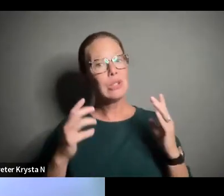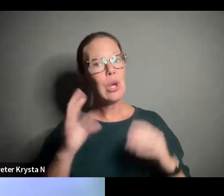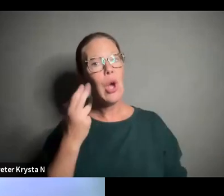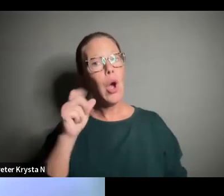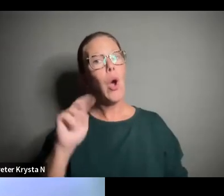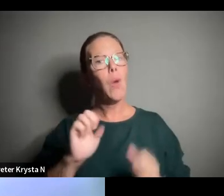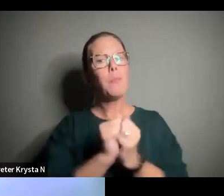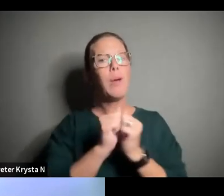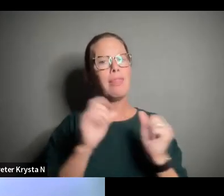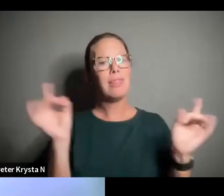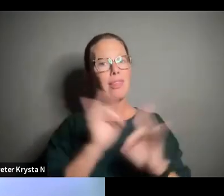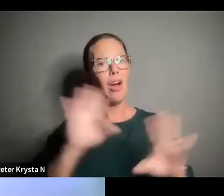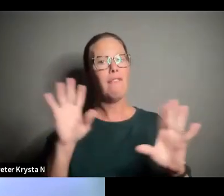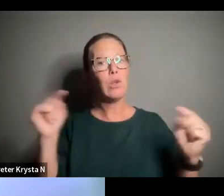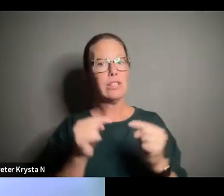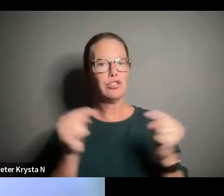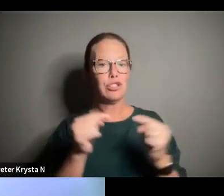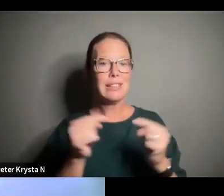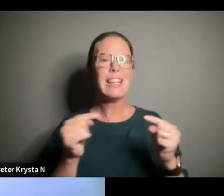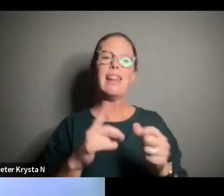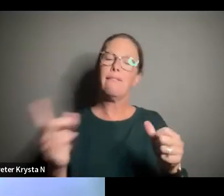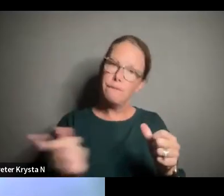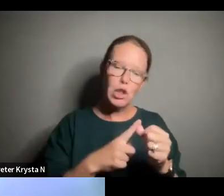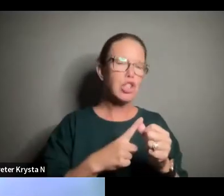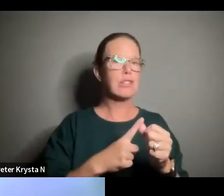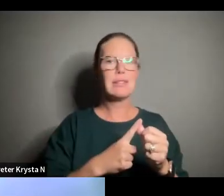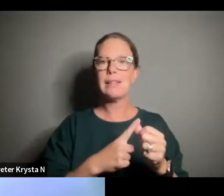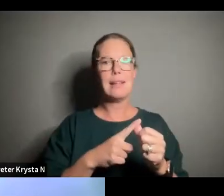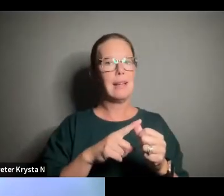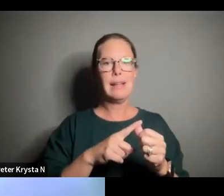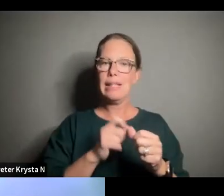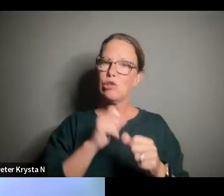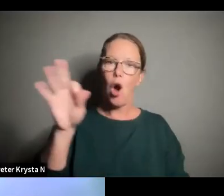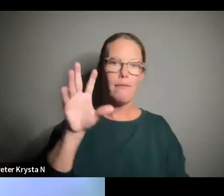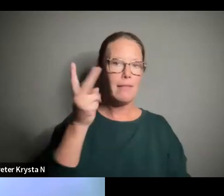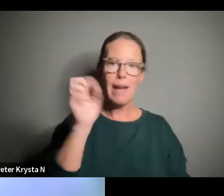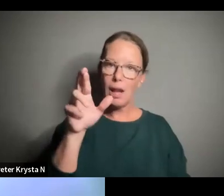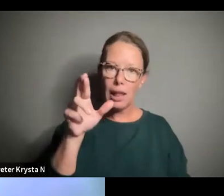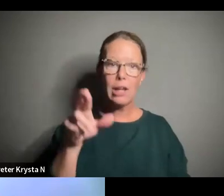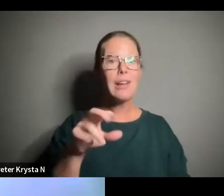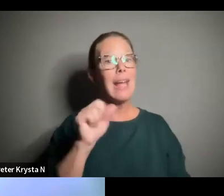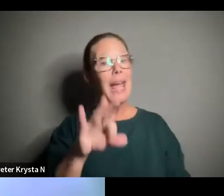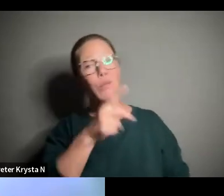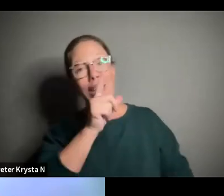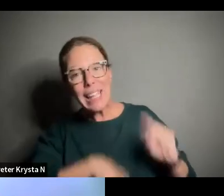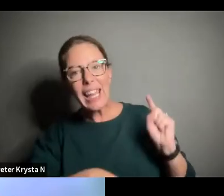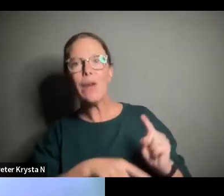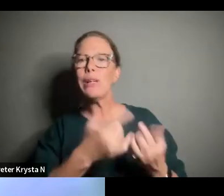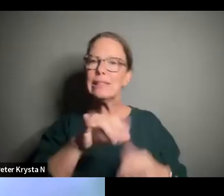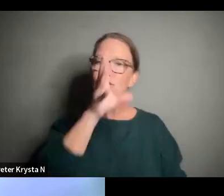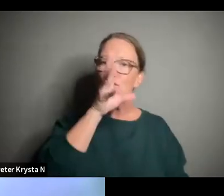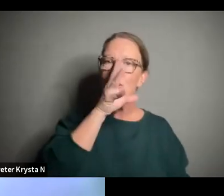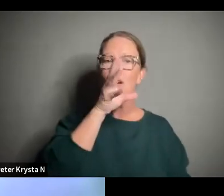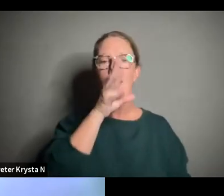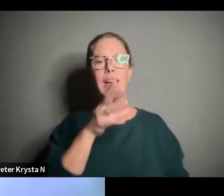catastrophic injury. The first step in my mind is getting off that ventilator. And if we can't, we can still get you talking and getting you to a rehab center that'll